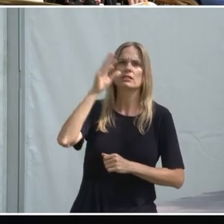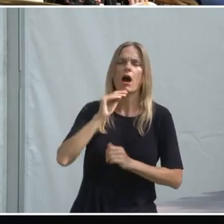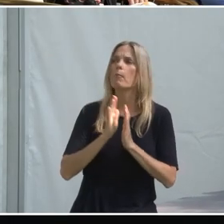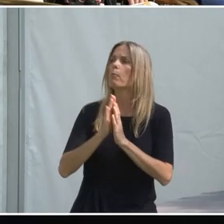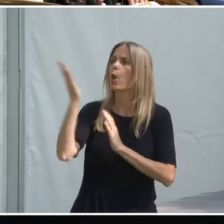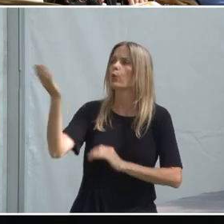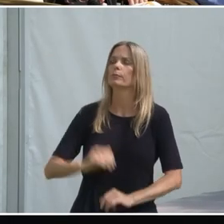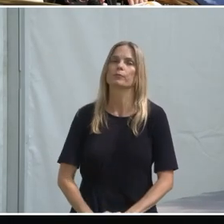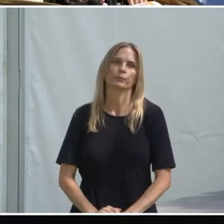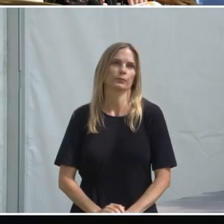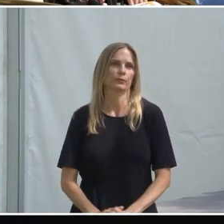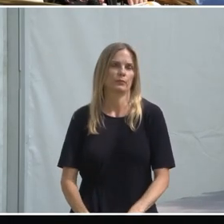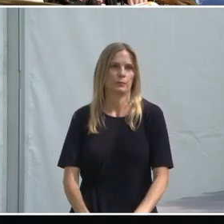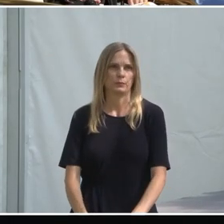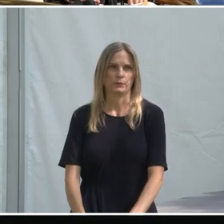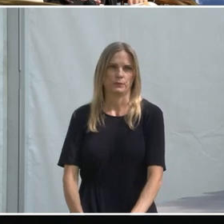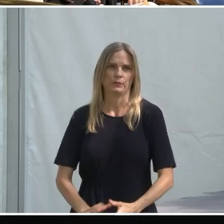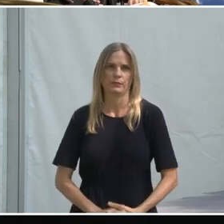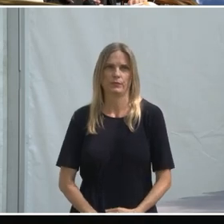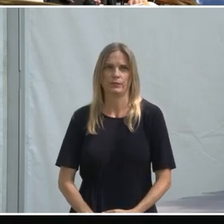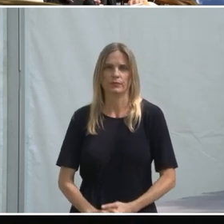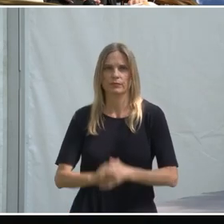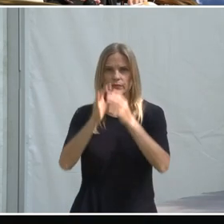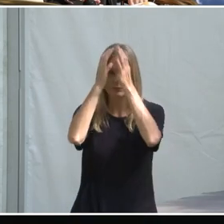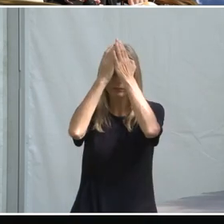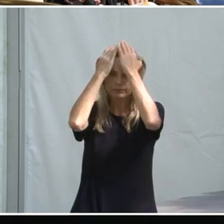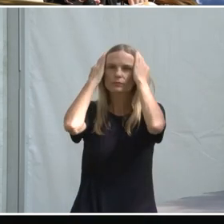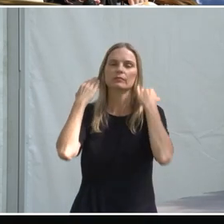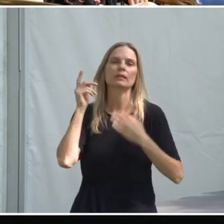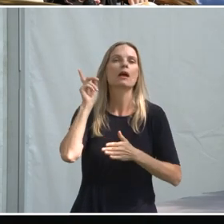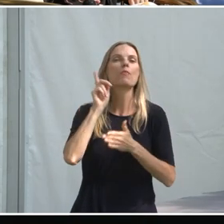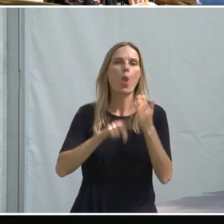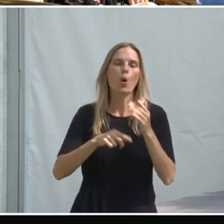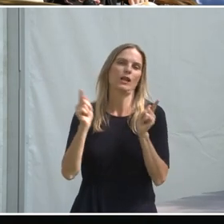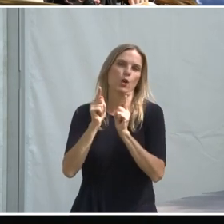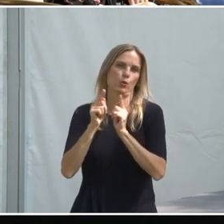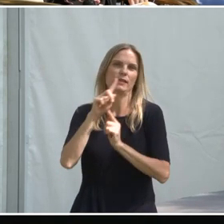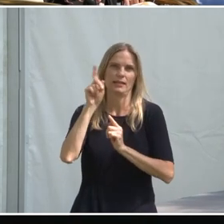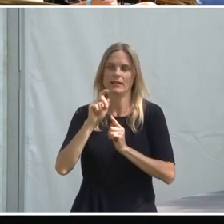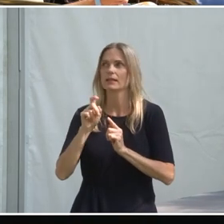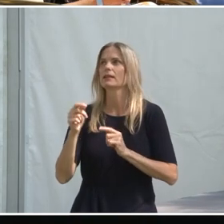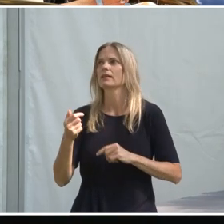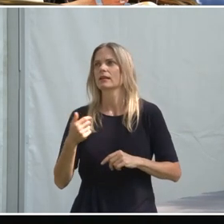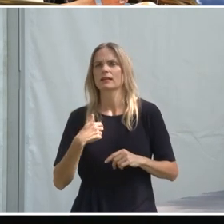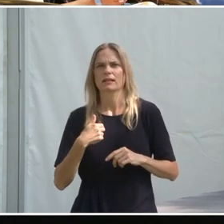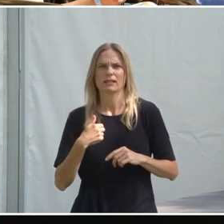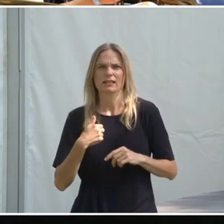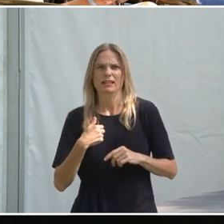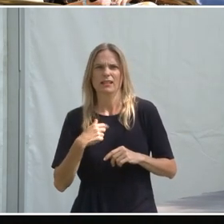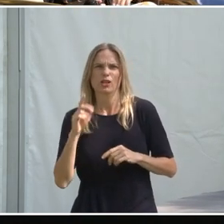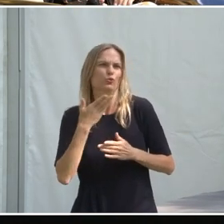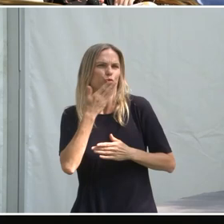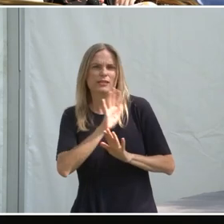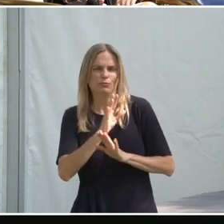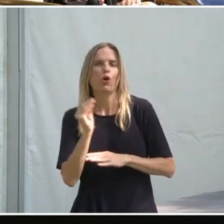lady there? Lovely. I hope the question can also be brief. Thank you. My name is Sirla Salmisto. It's not a question. It's more